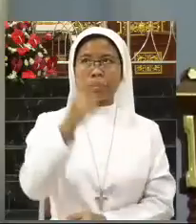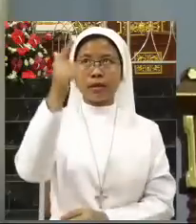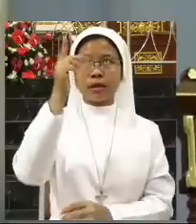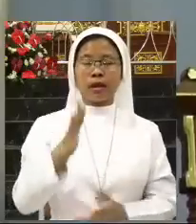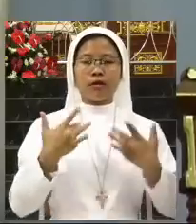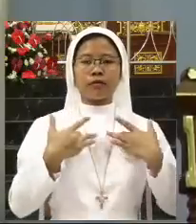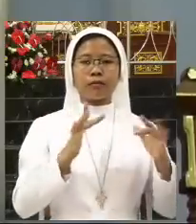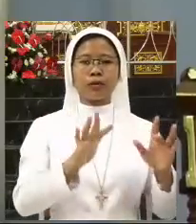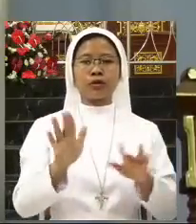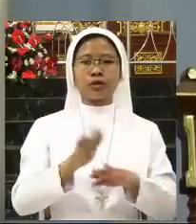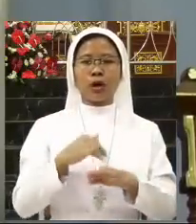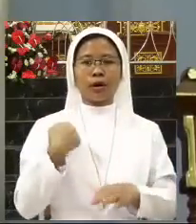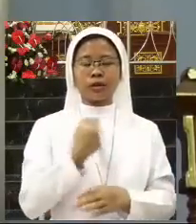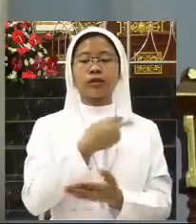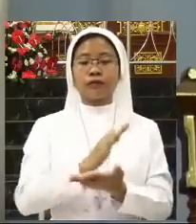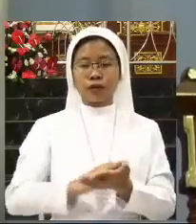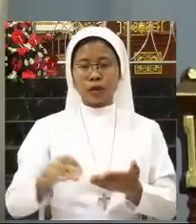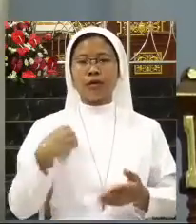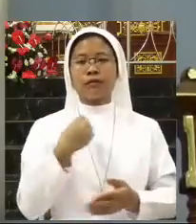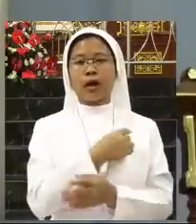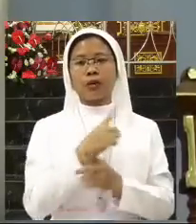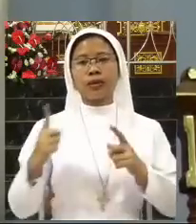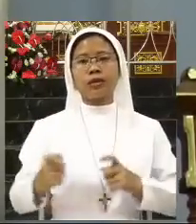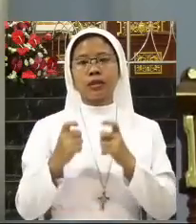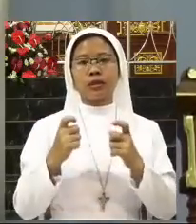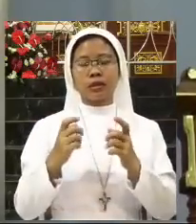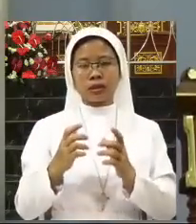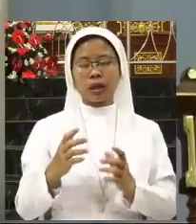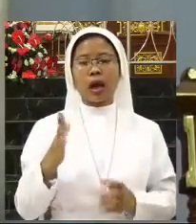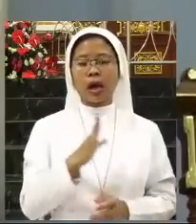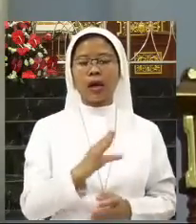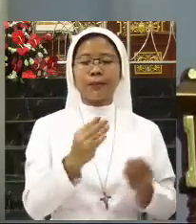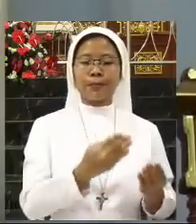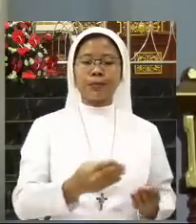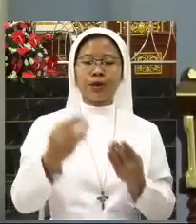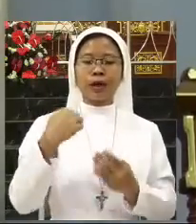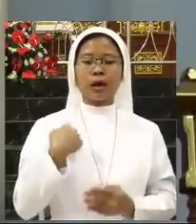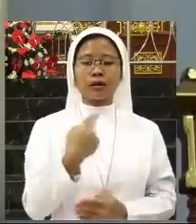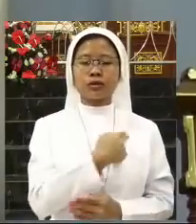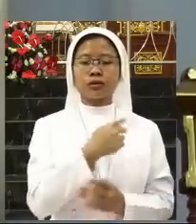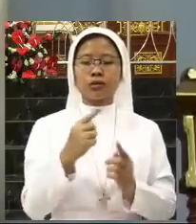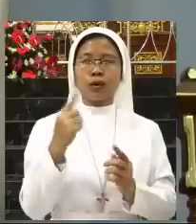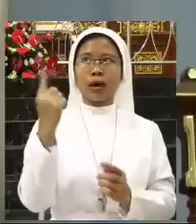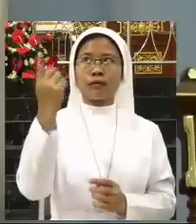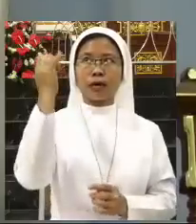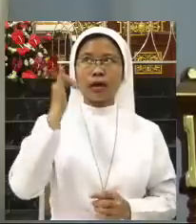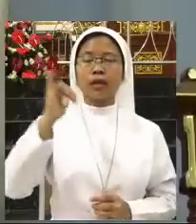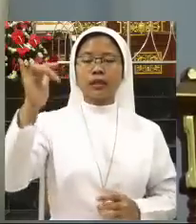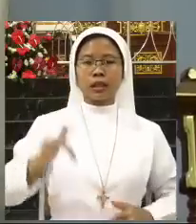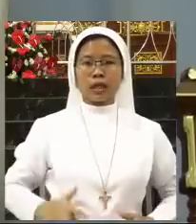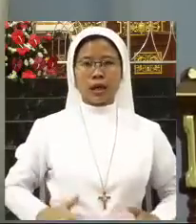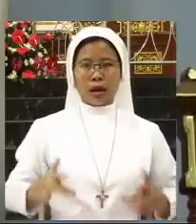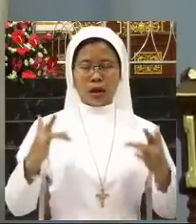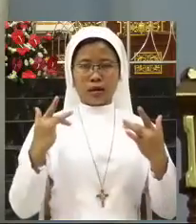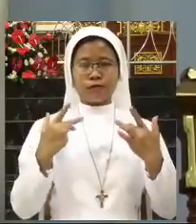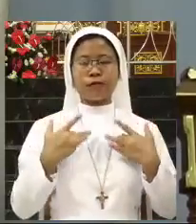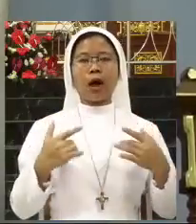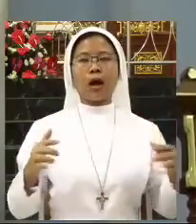mercy on us, forgive us our sins, and bring us to everlasting life. Amen.